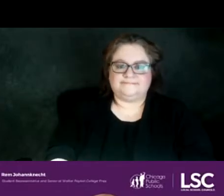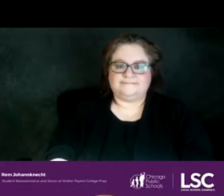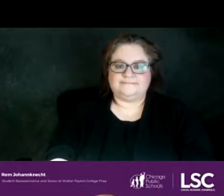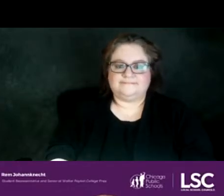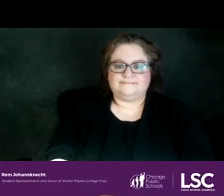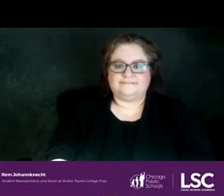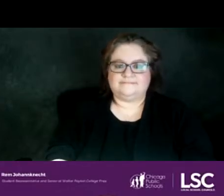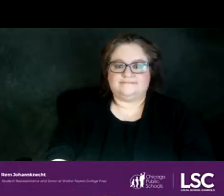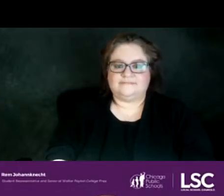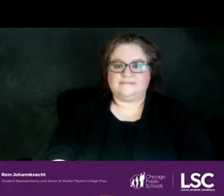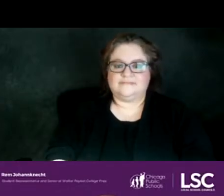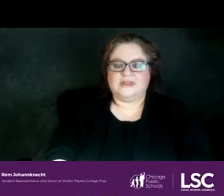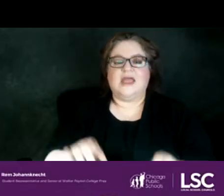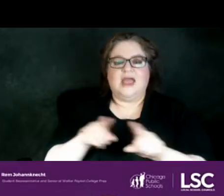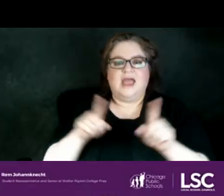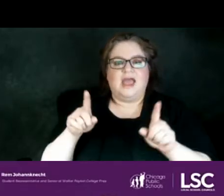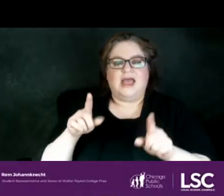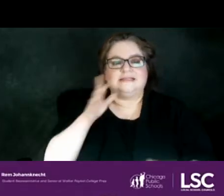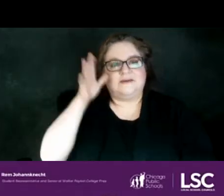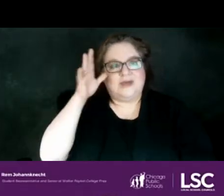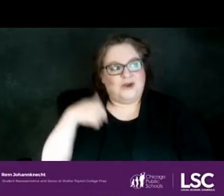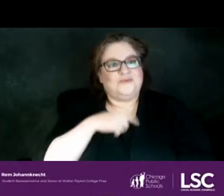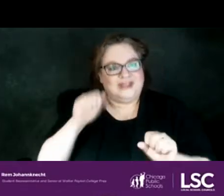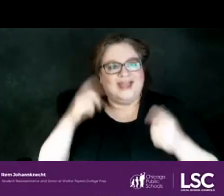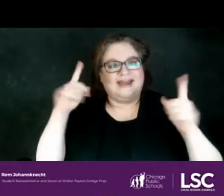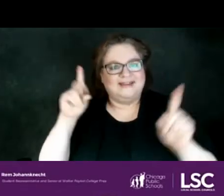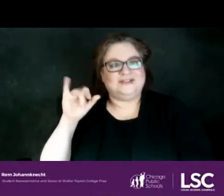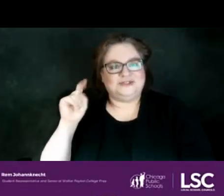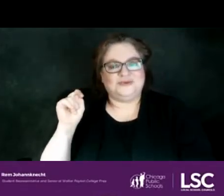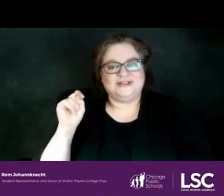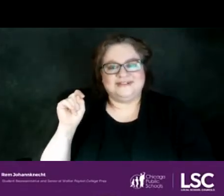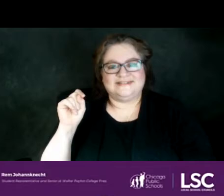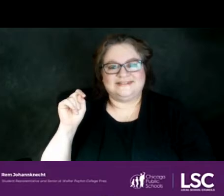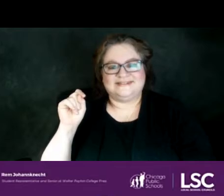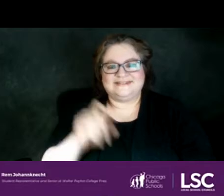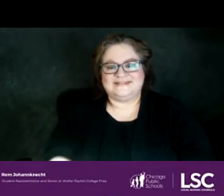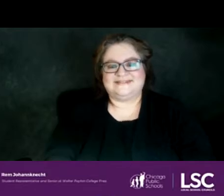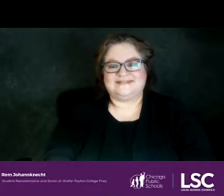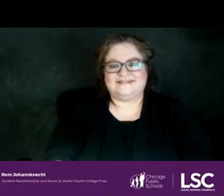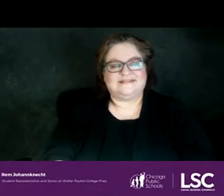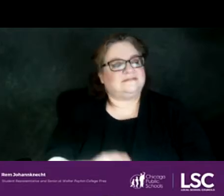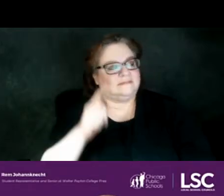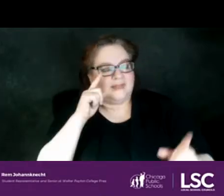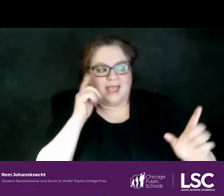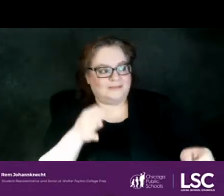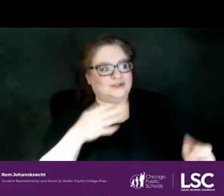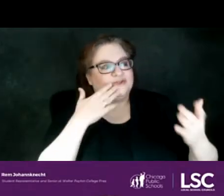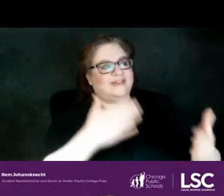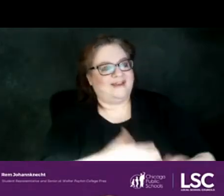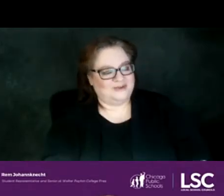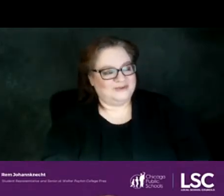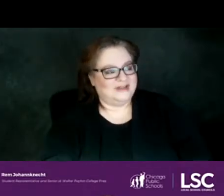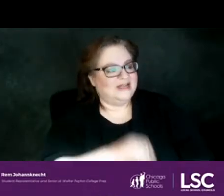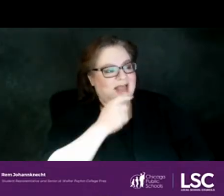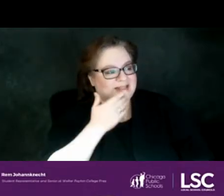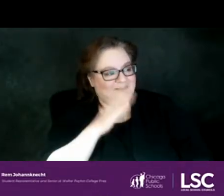As a parent, we can do it. As a parent, we can do it. Absolutely. Yes. Absolutely. Thank you, Ms. Mendez. Not that